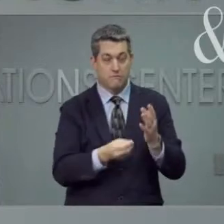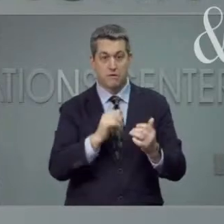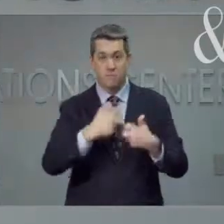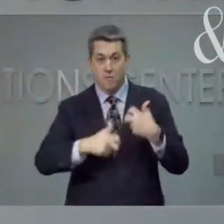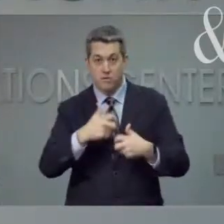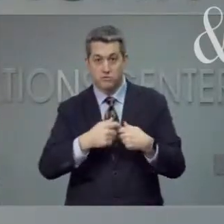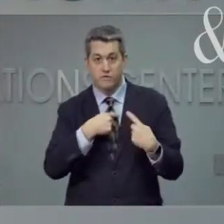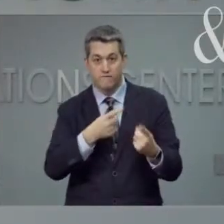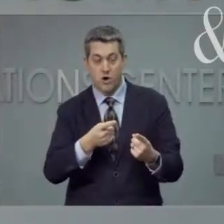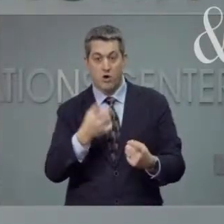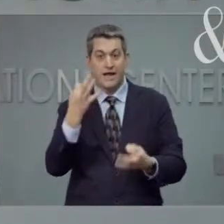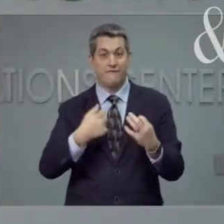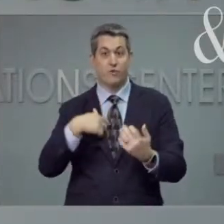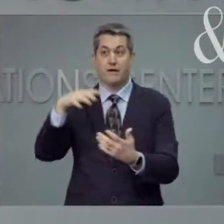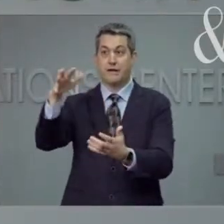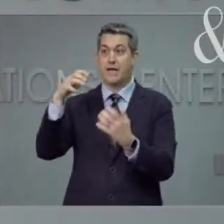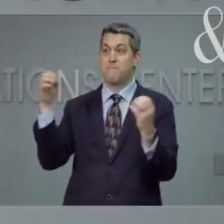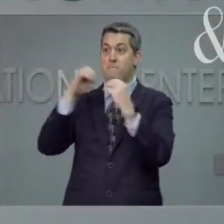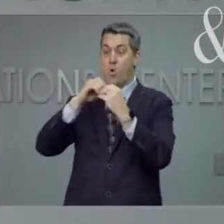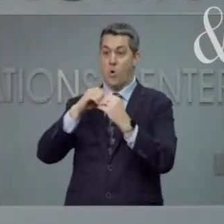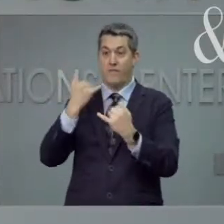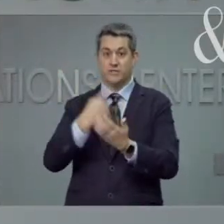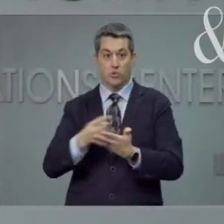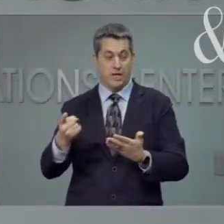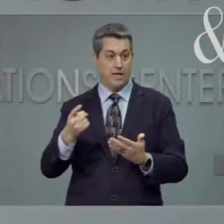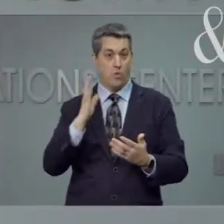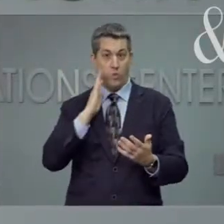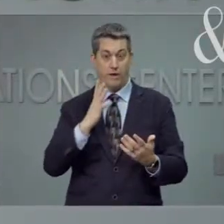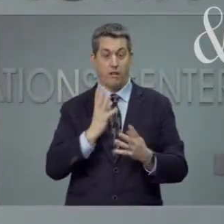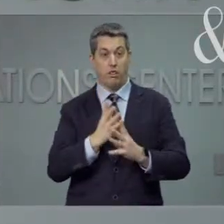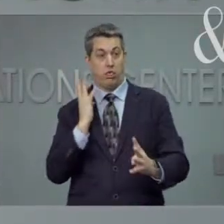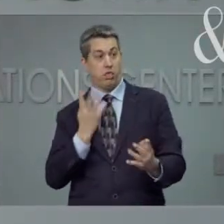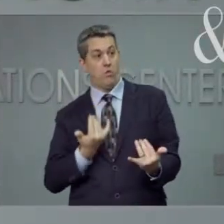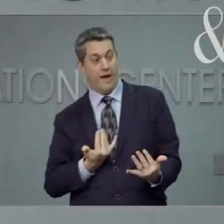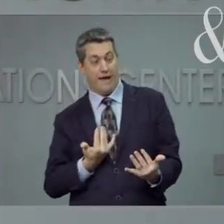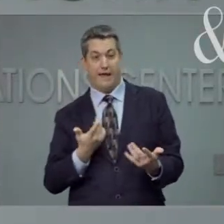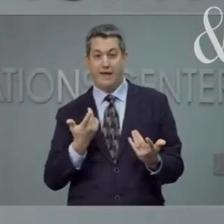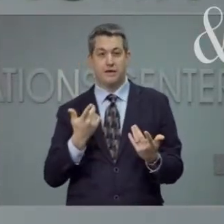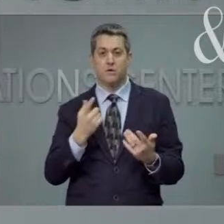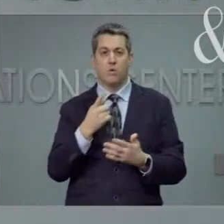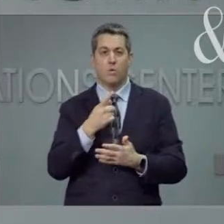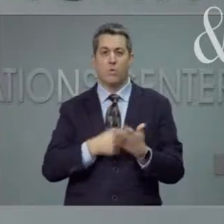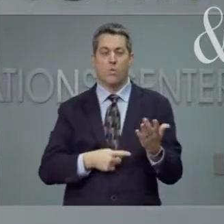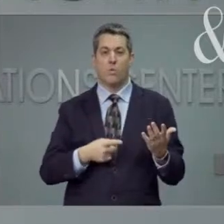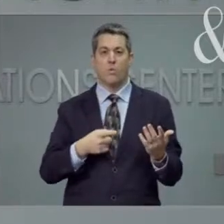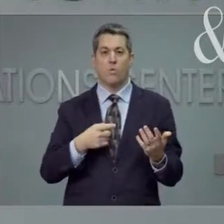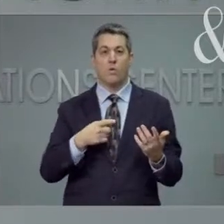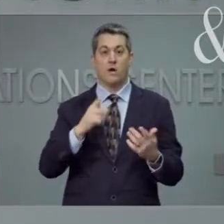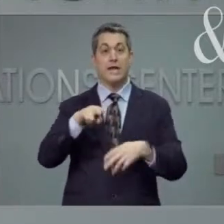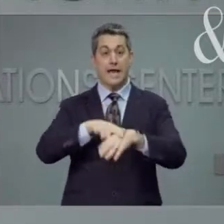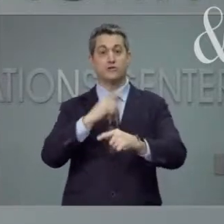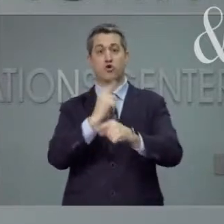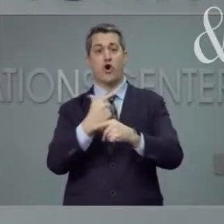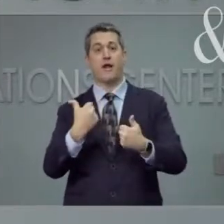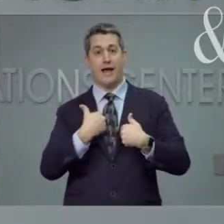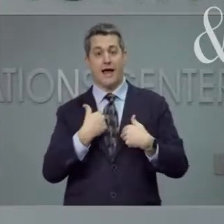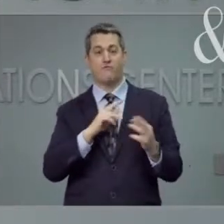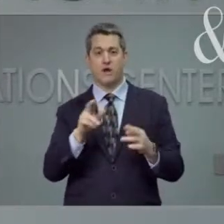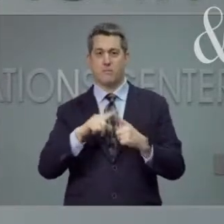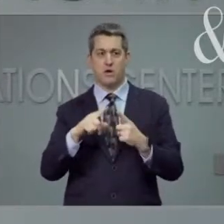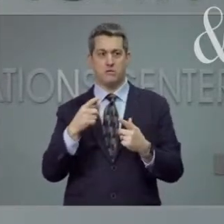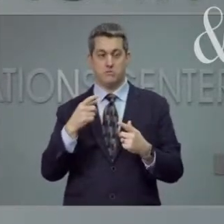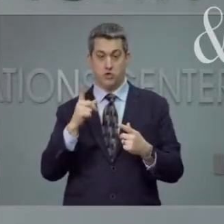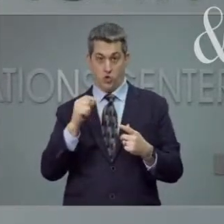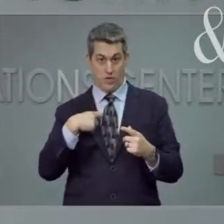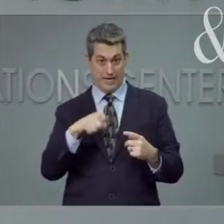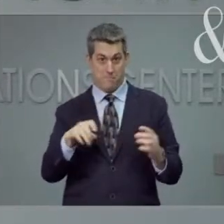with more than we think is coming this week or the next week? And is there what's needed beyond the National Guard to help get those shots